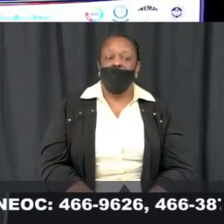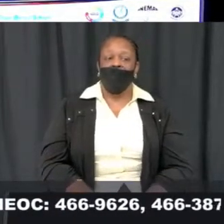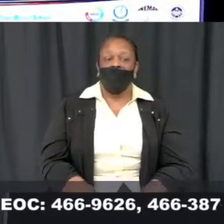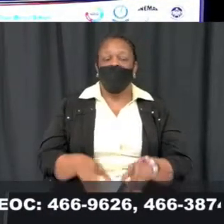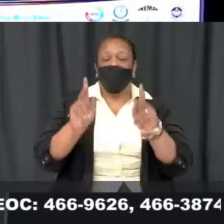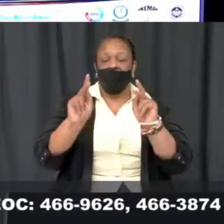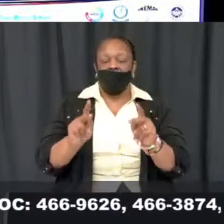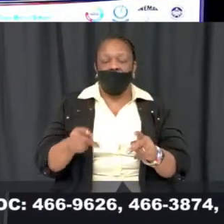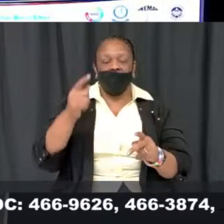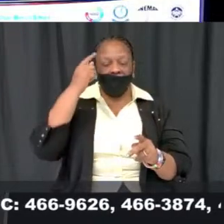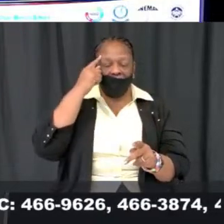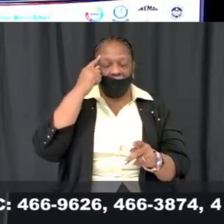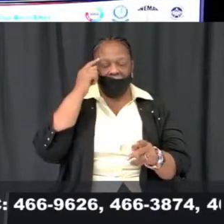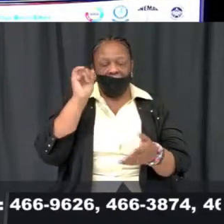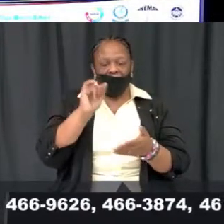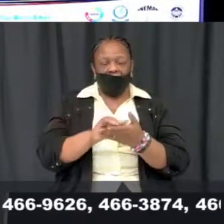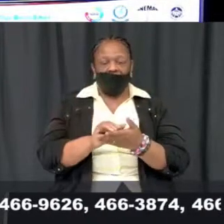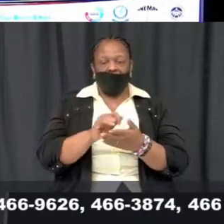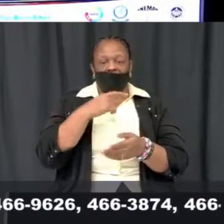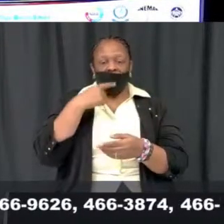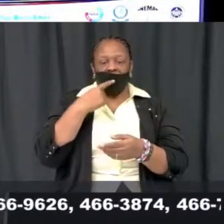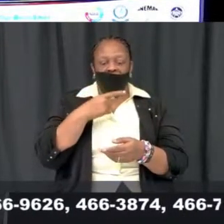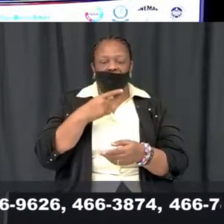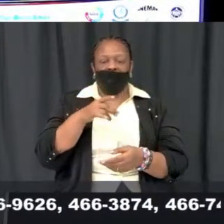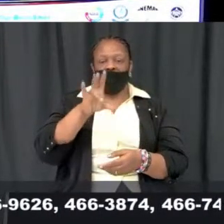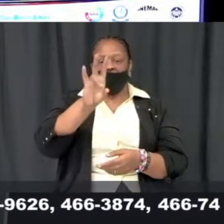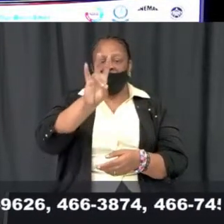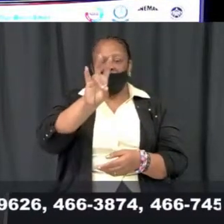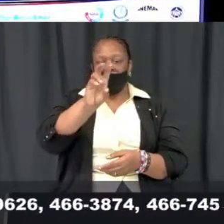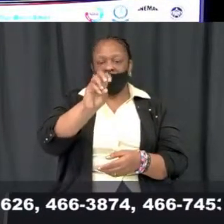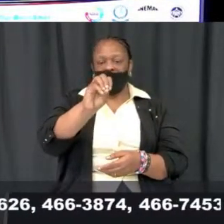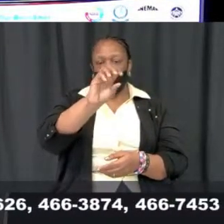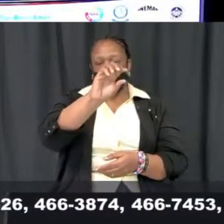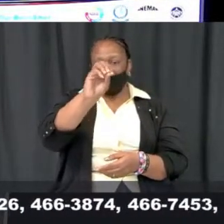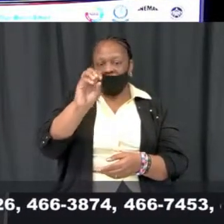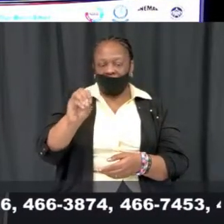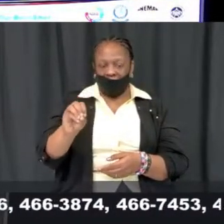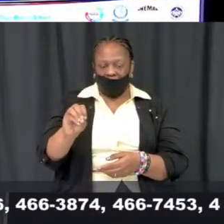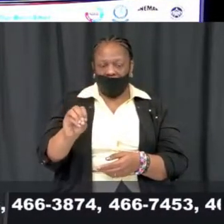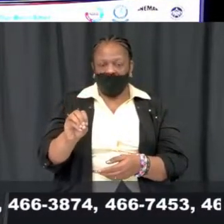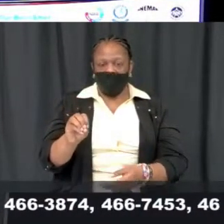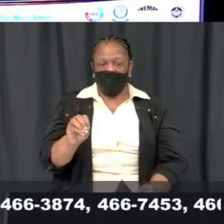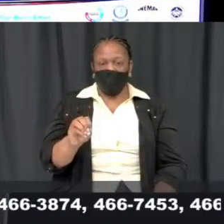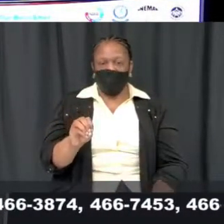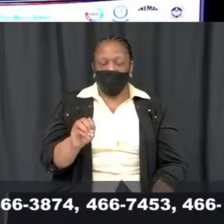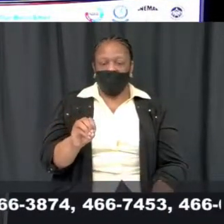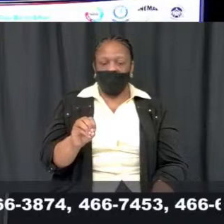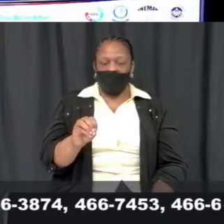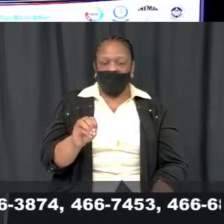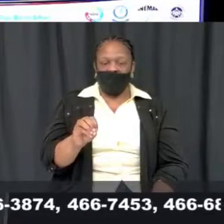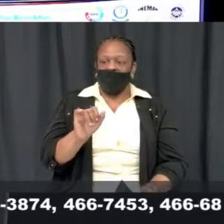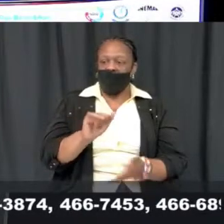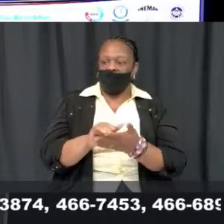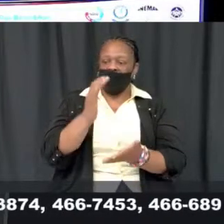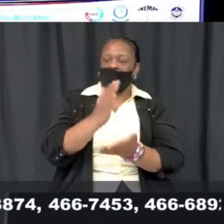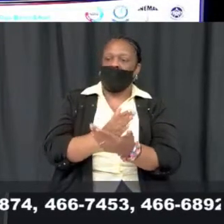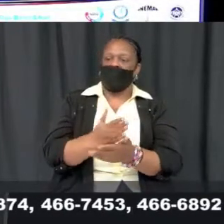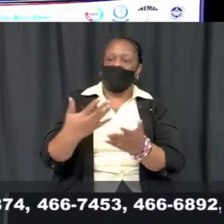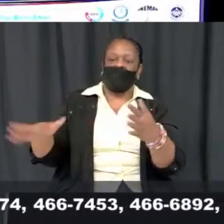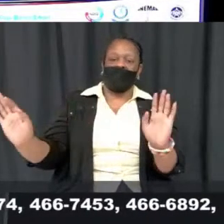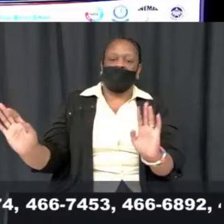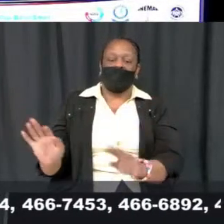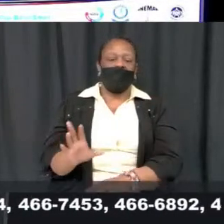And that's why I keep talking about a significant proportion of the population being vaccinated. And so even if we get